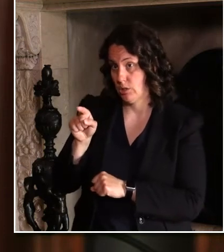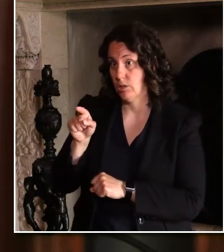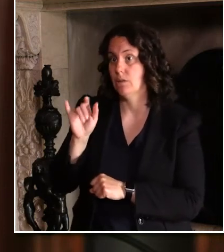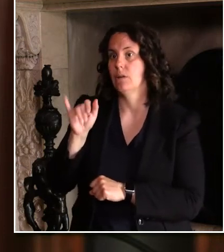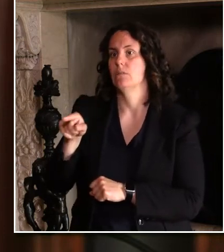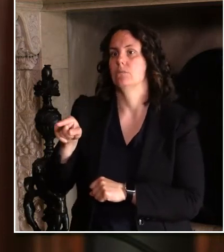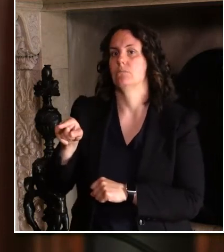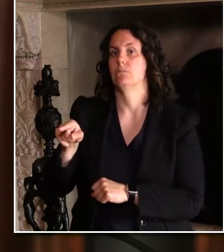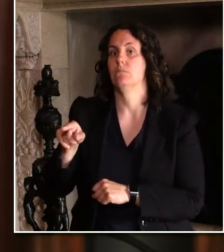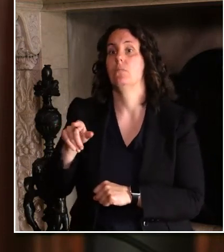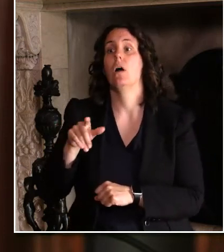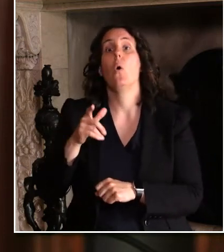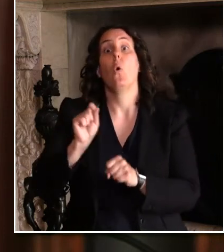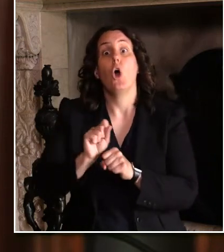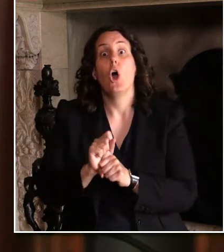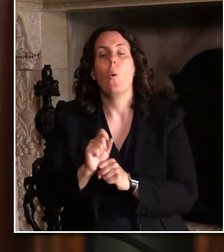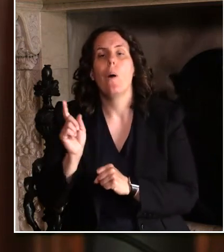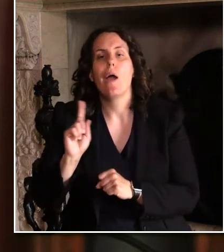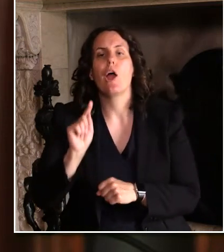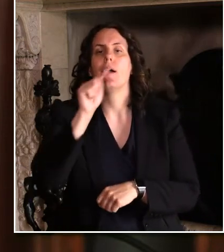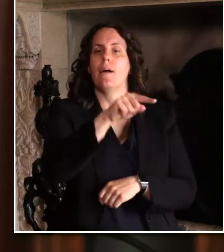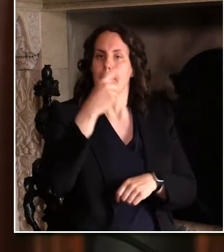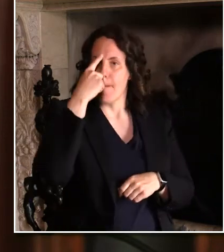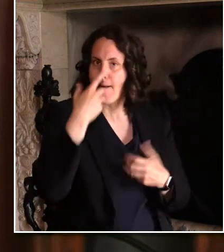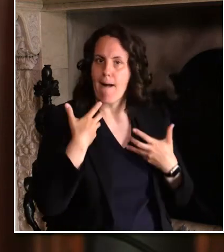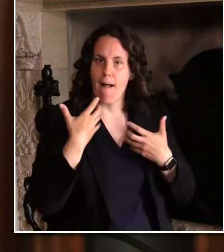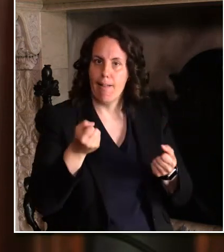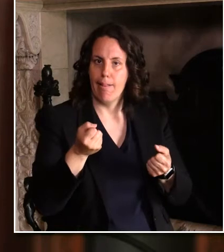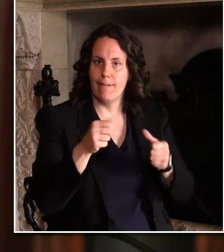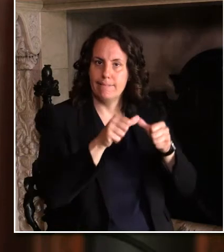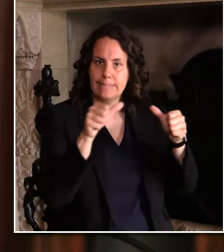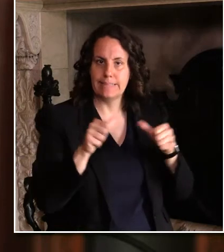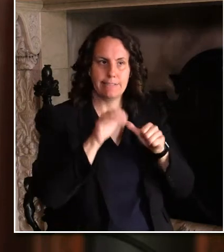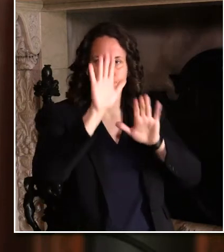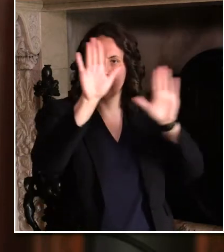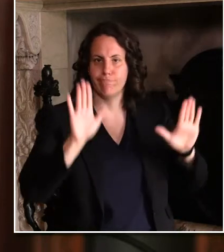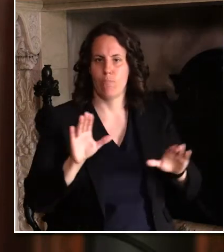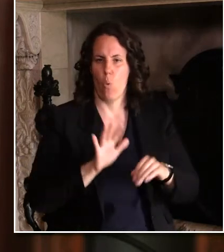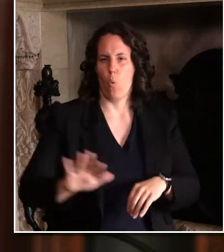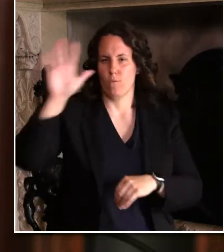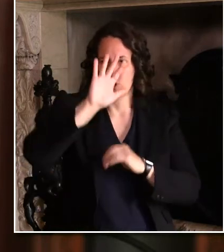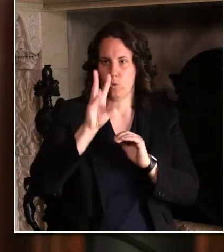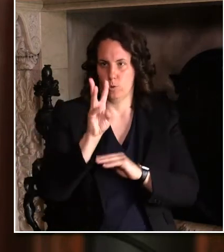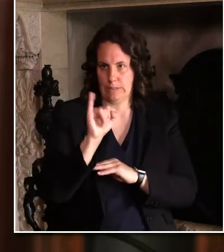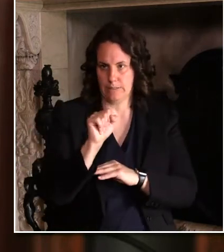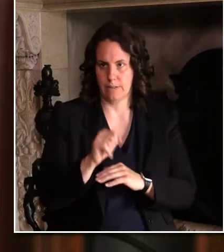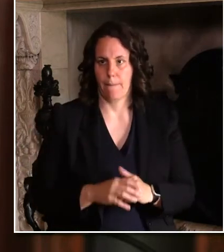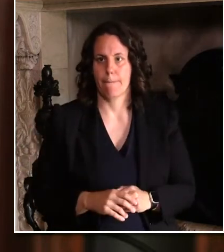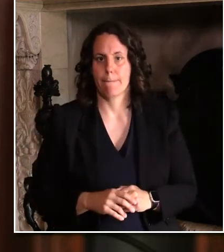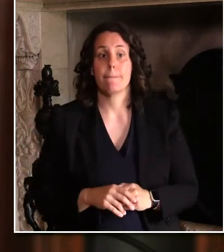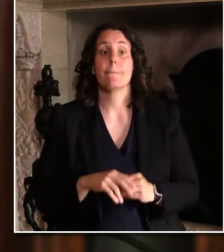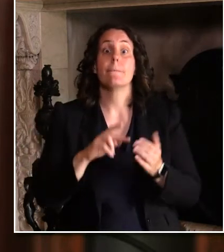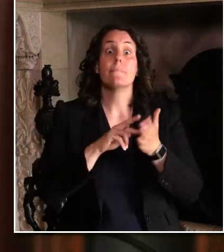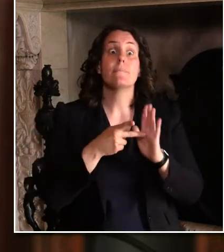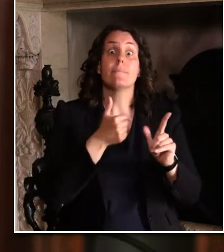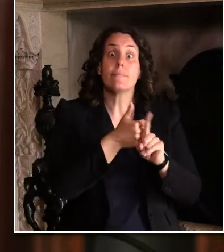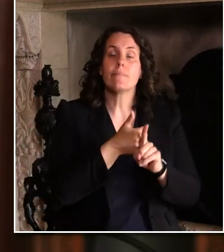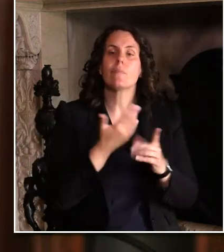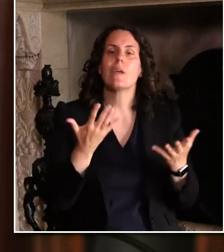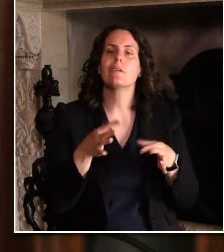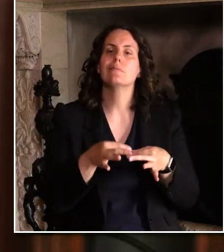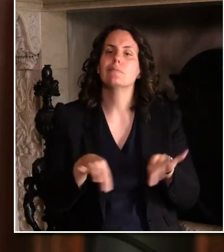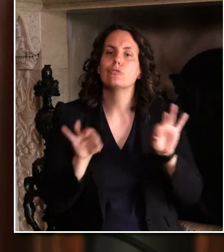Wisconsinites around the state. And so as essential workers and workers providing care to people who live